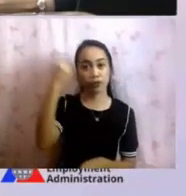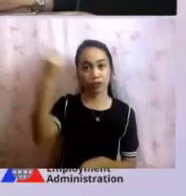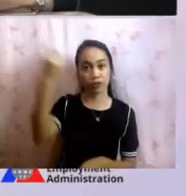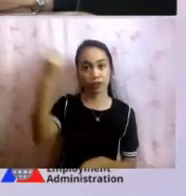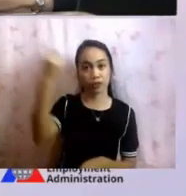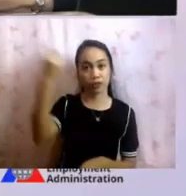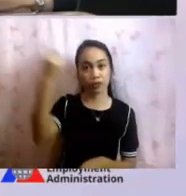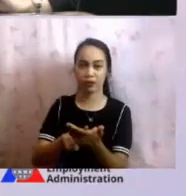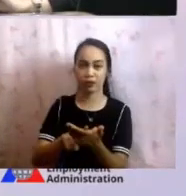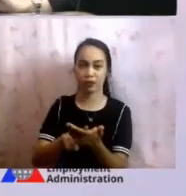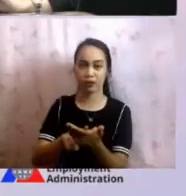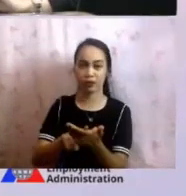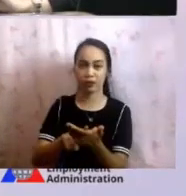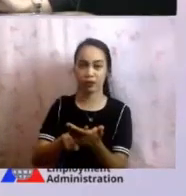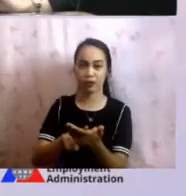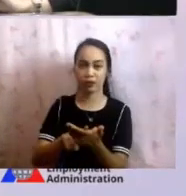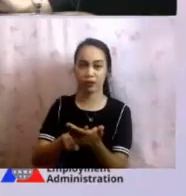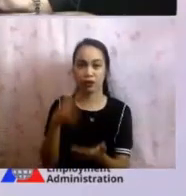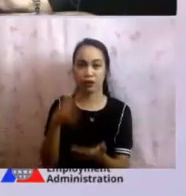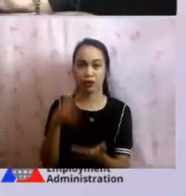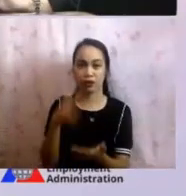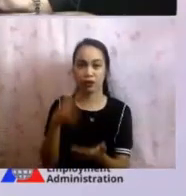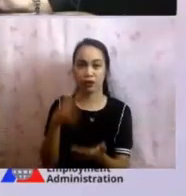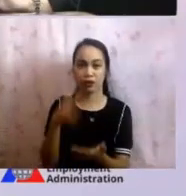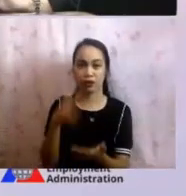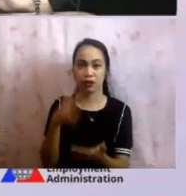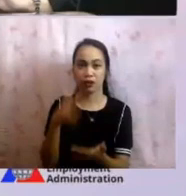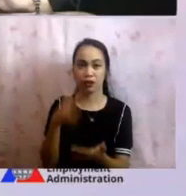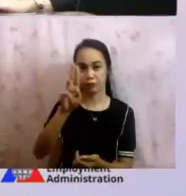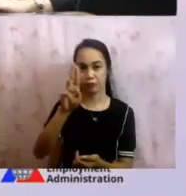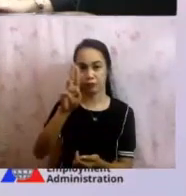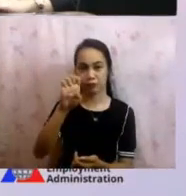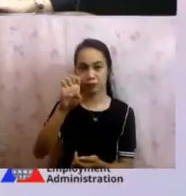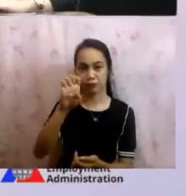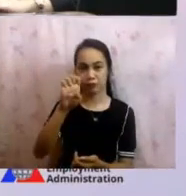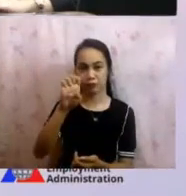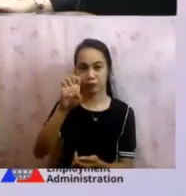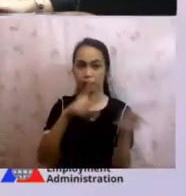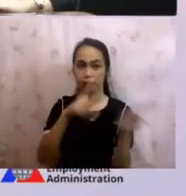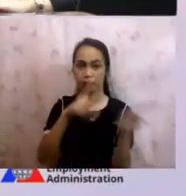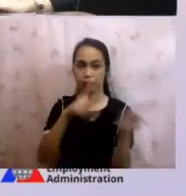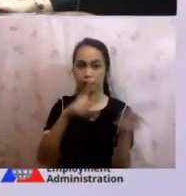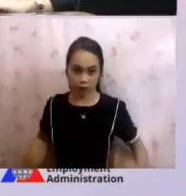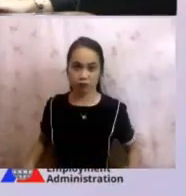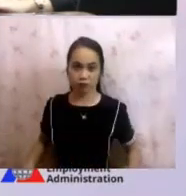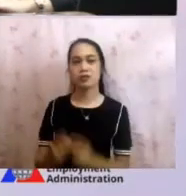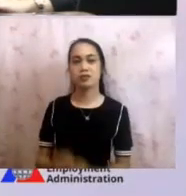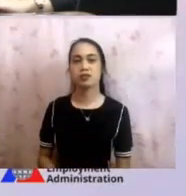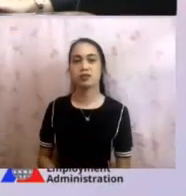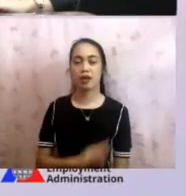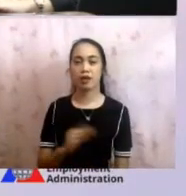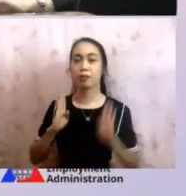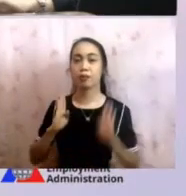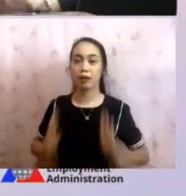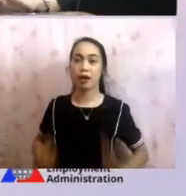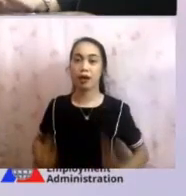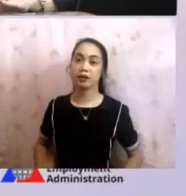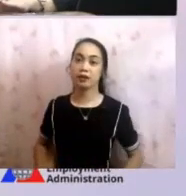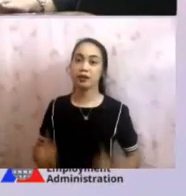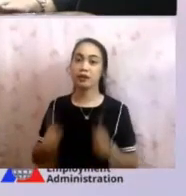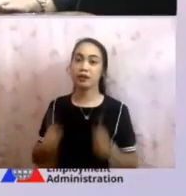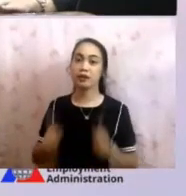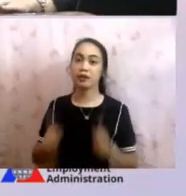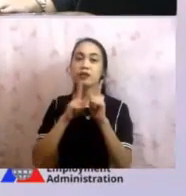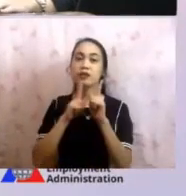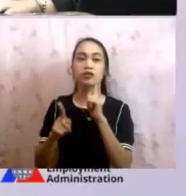or the application letter, the winning resume, the interview preparations, dress to impress, body